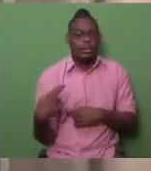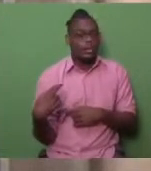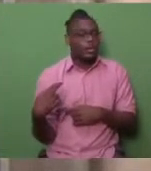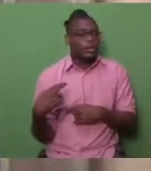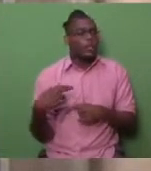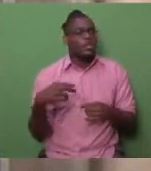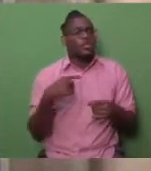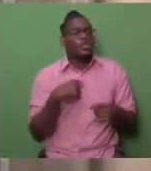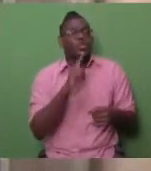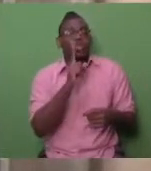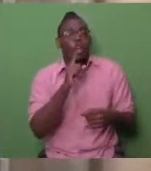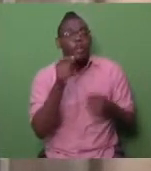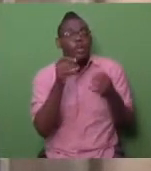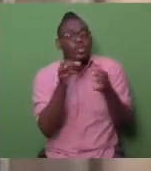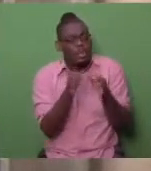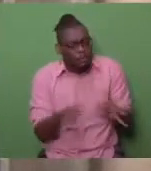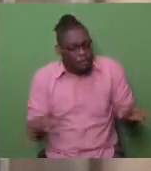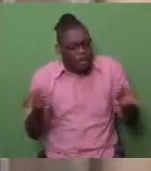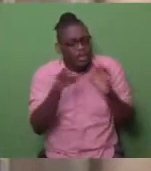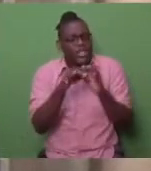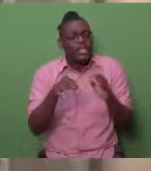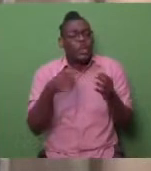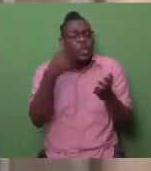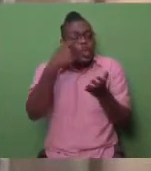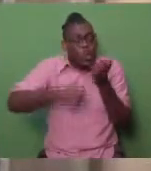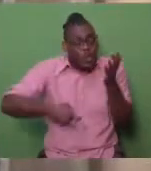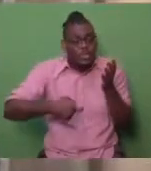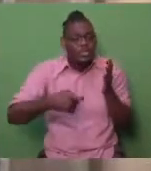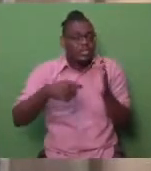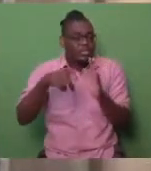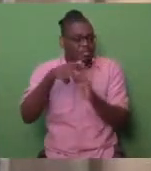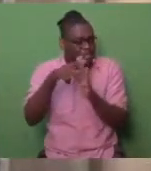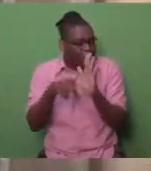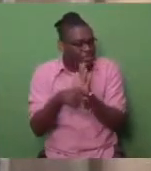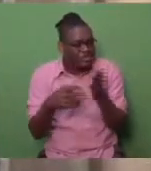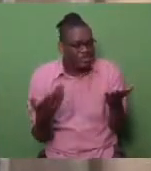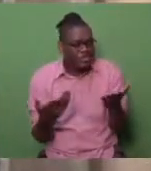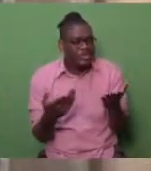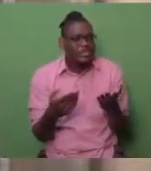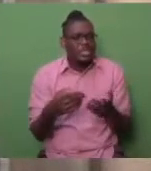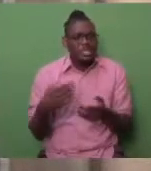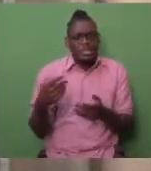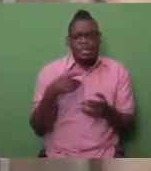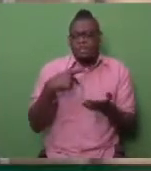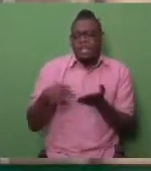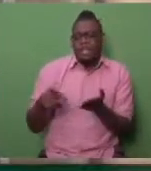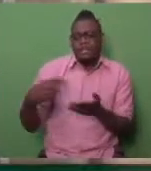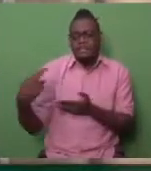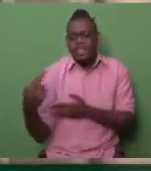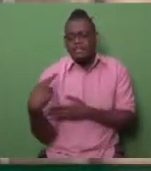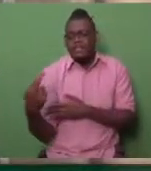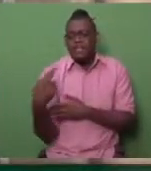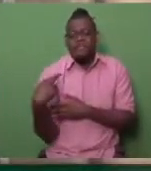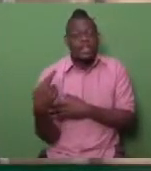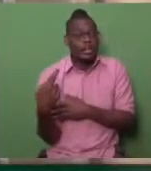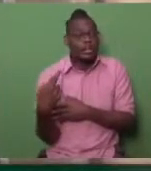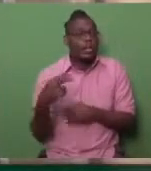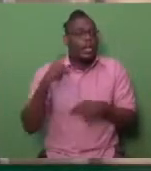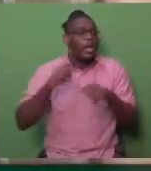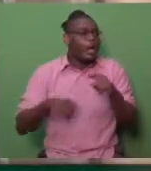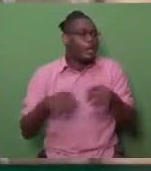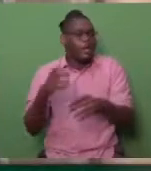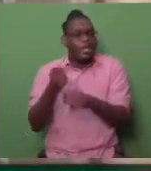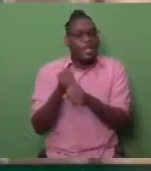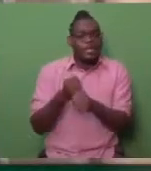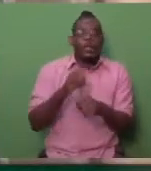be rented because of the state of the roads, the flooding, unreliable water supplies. I know there is at least